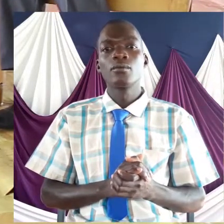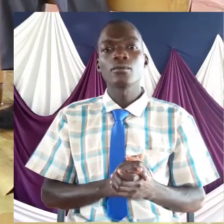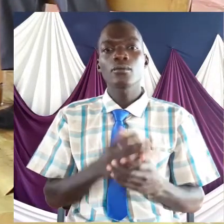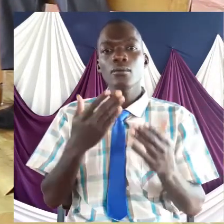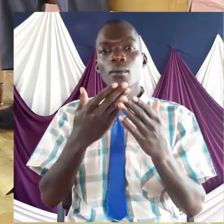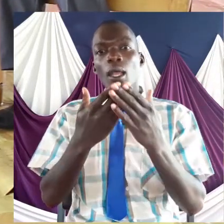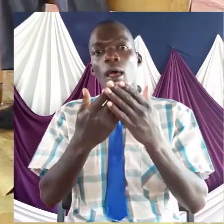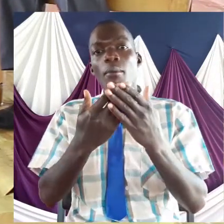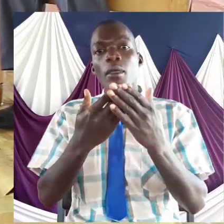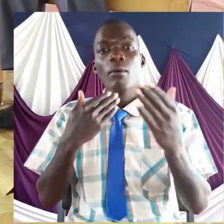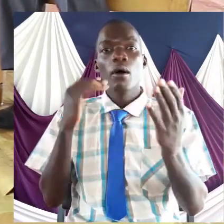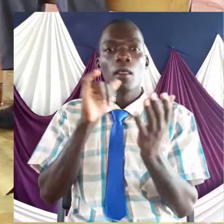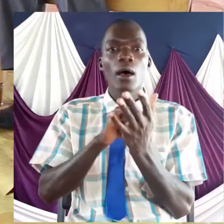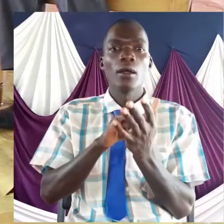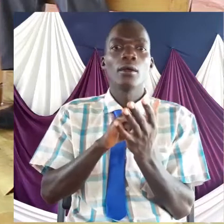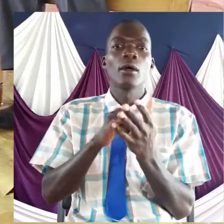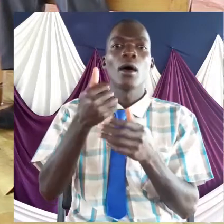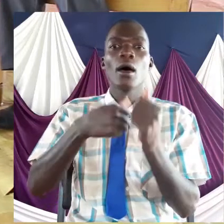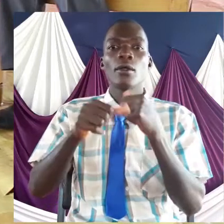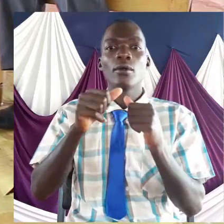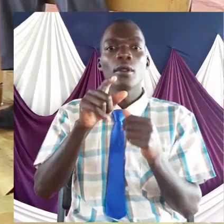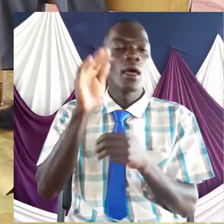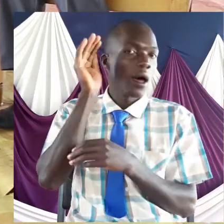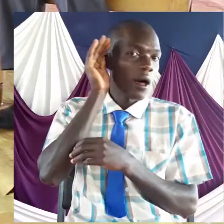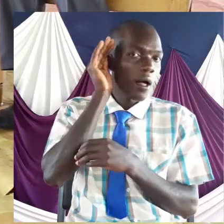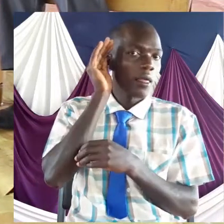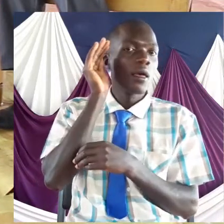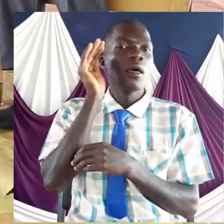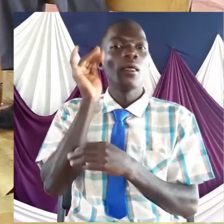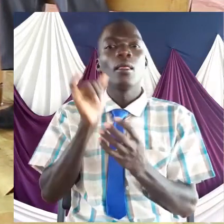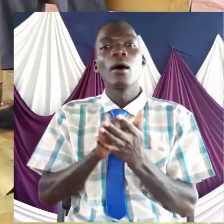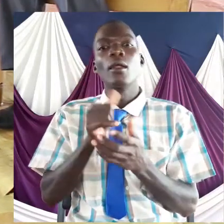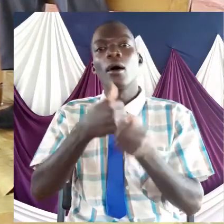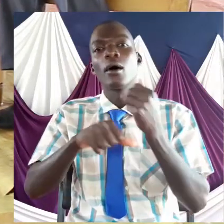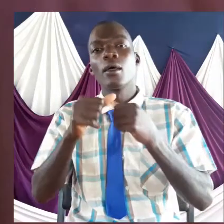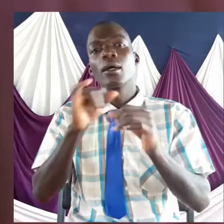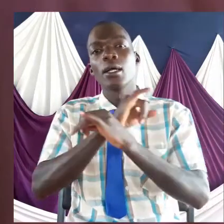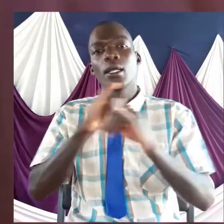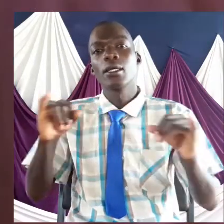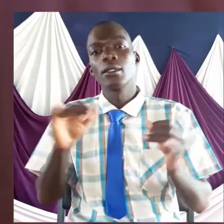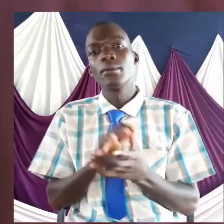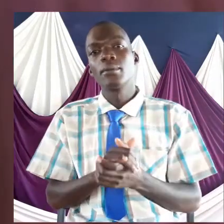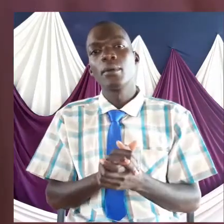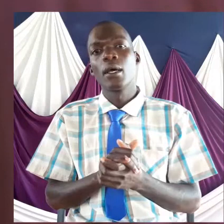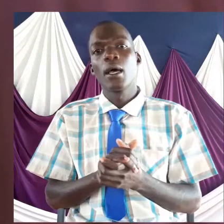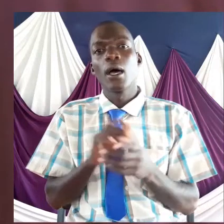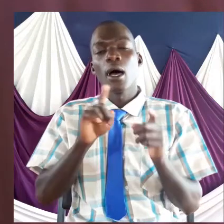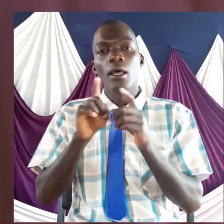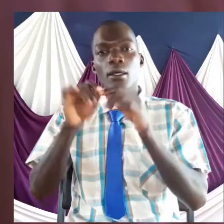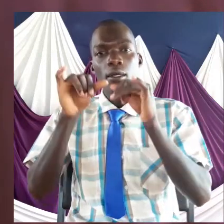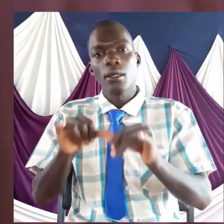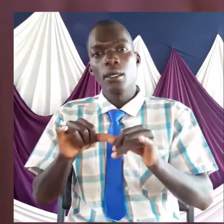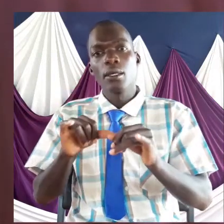Before that, many sanctuaries, they had their habit of cleansing the earthly